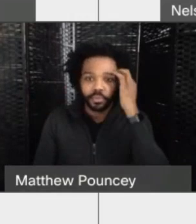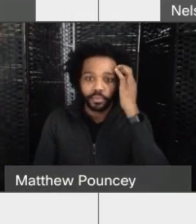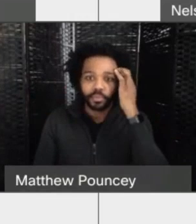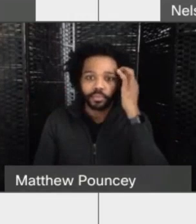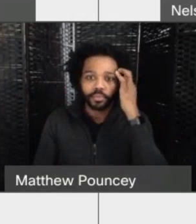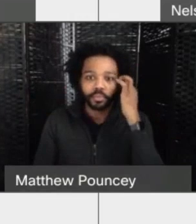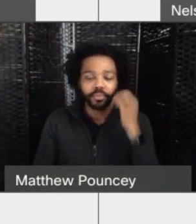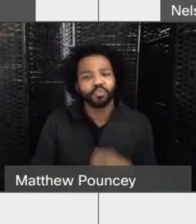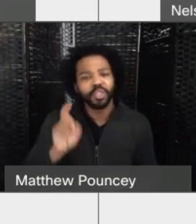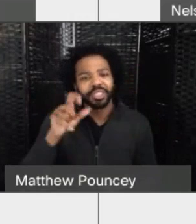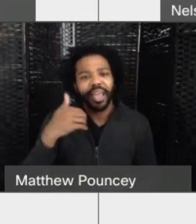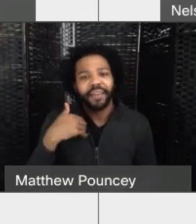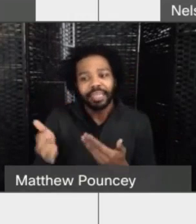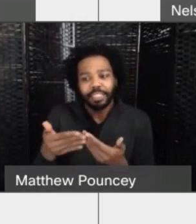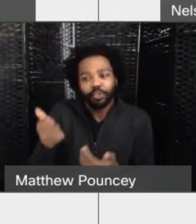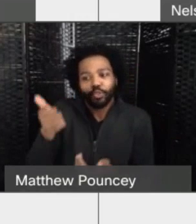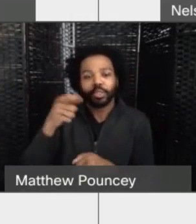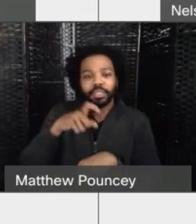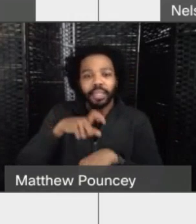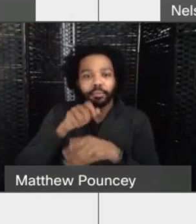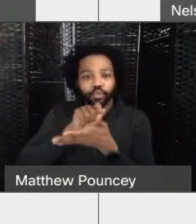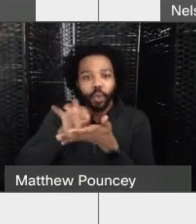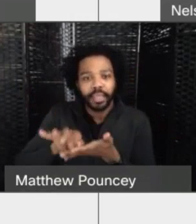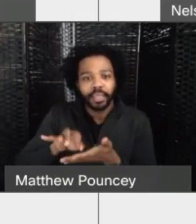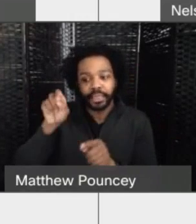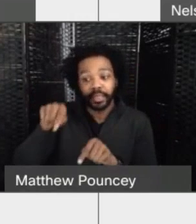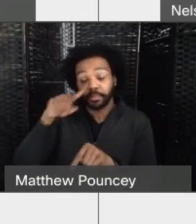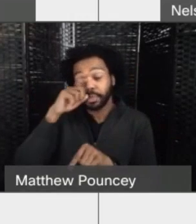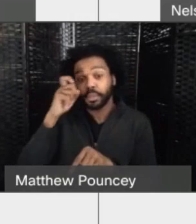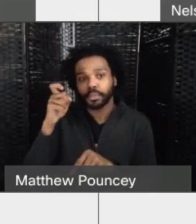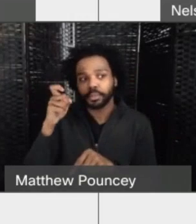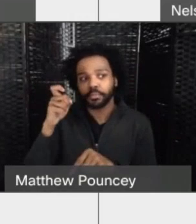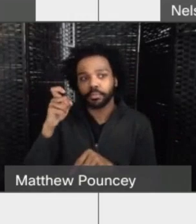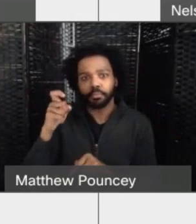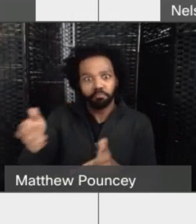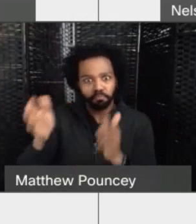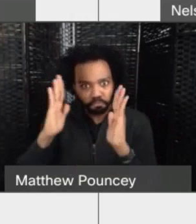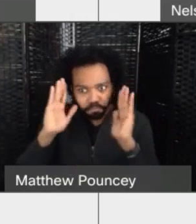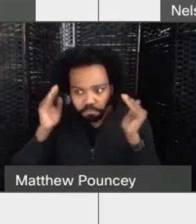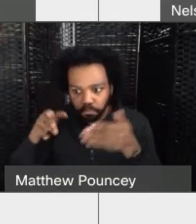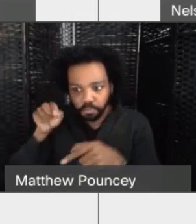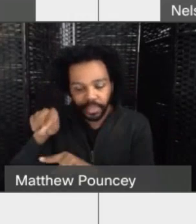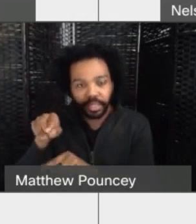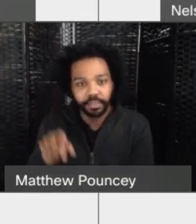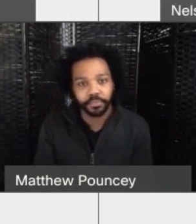an easier time tracking this because of the attention that it's been getting.